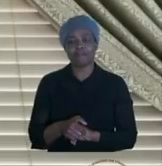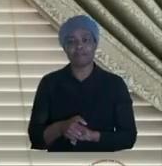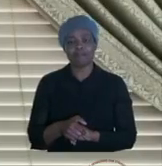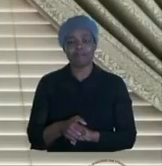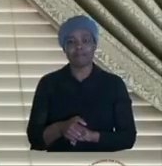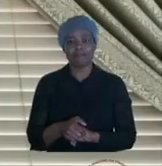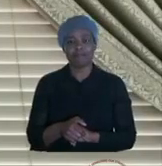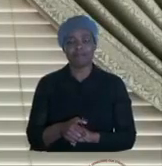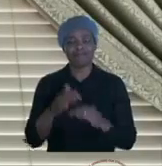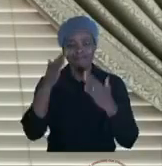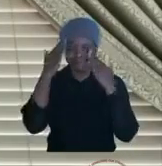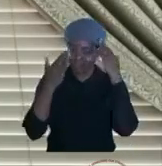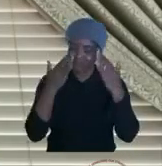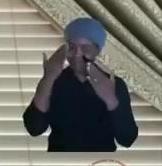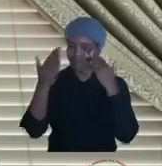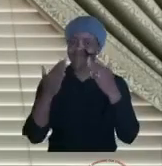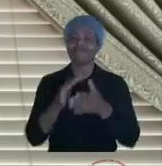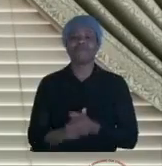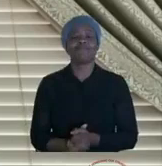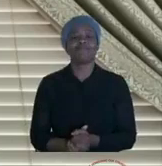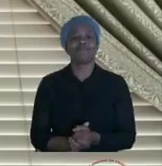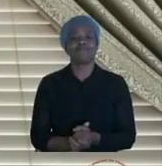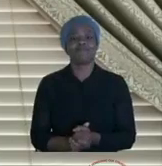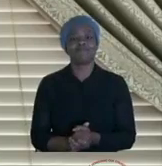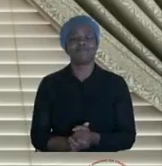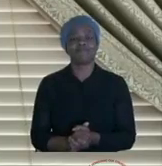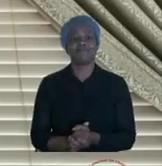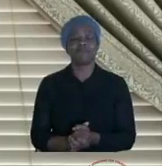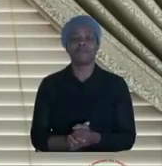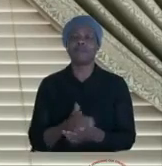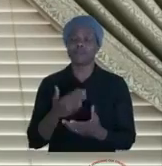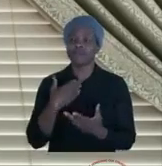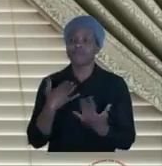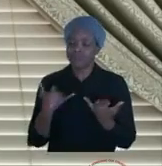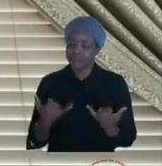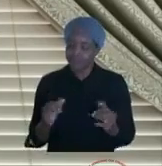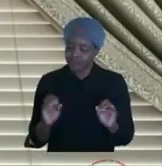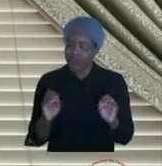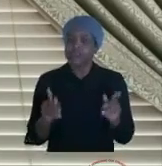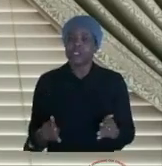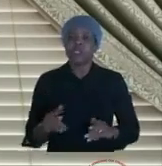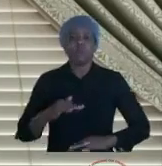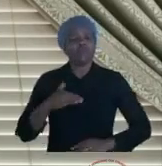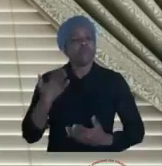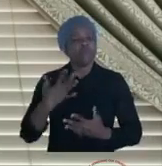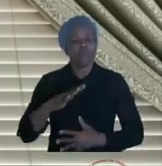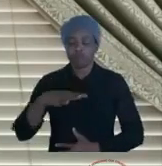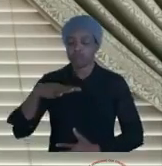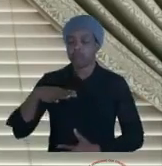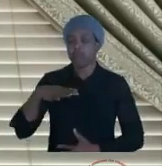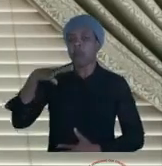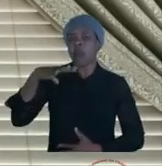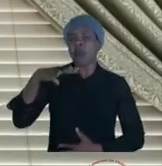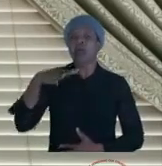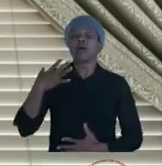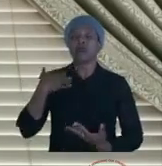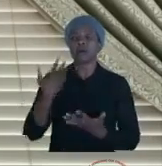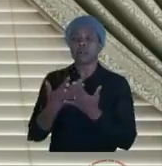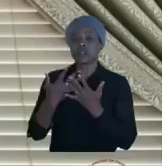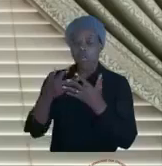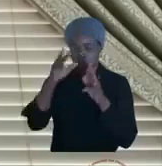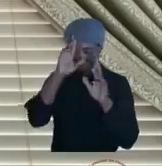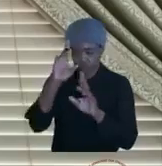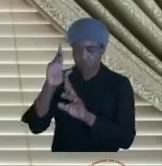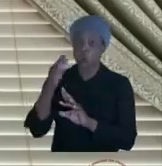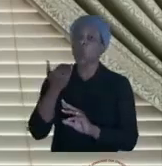Warm greetings all. I take this moment with humility and immense gratitude in the day in which we pay tribute to our gallant